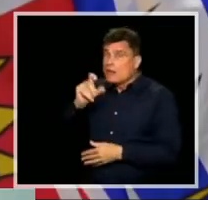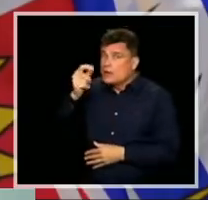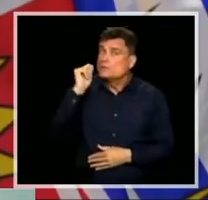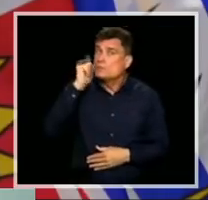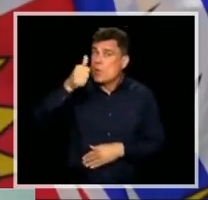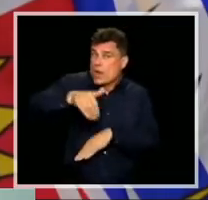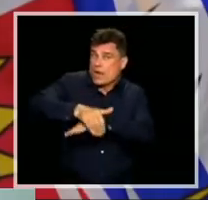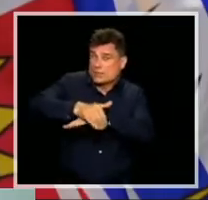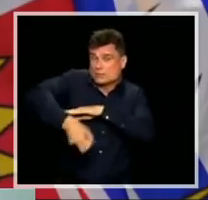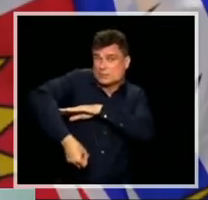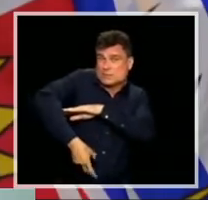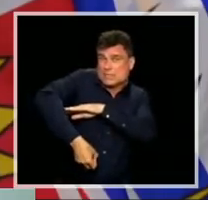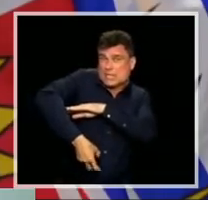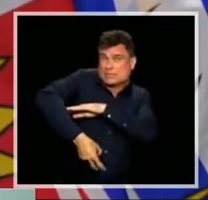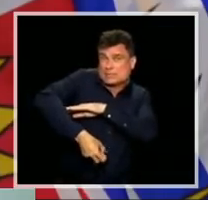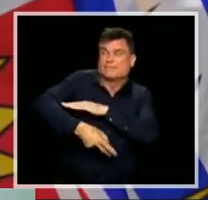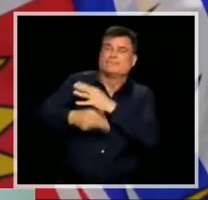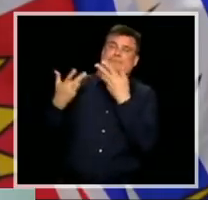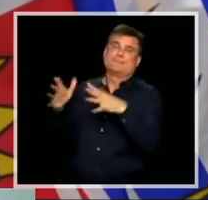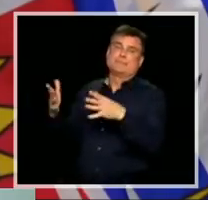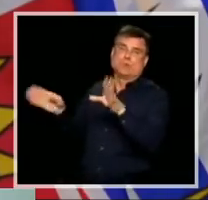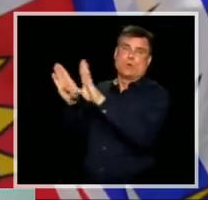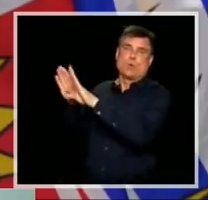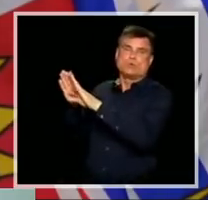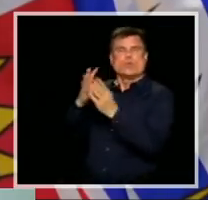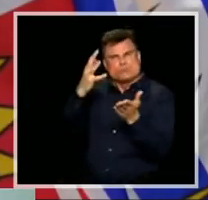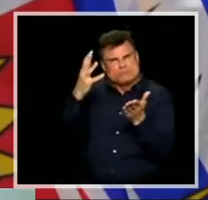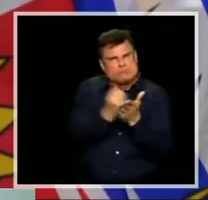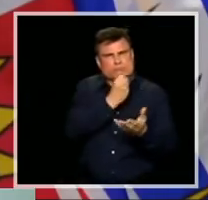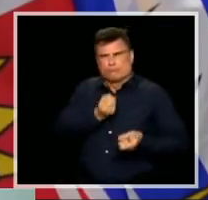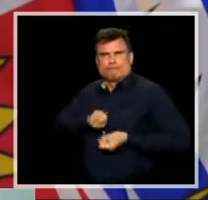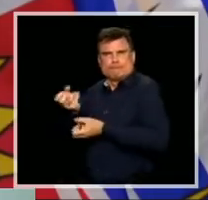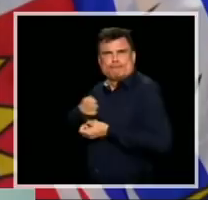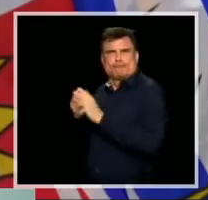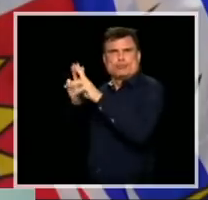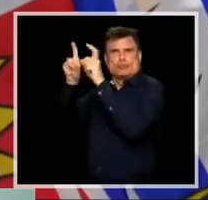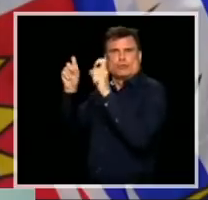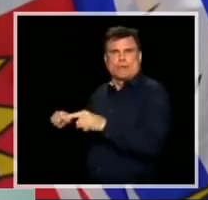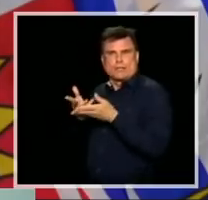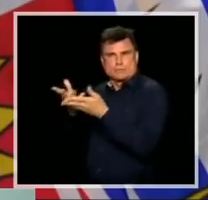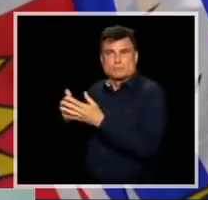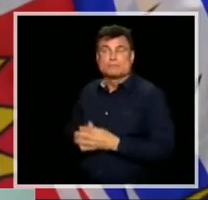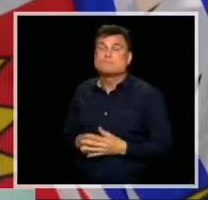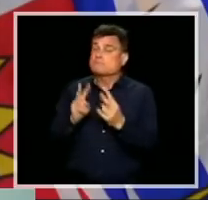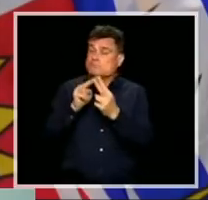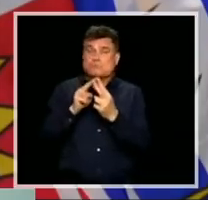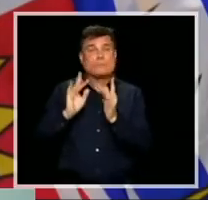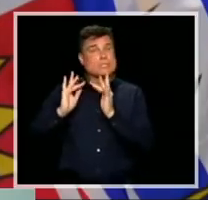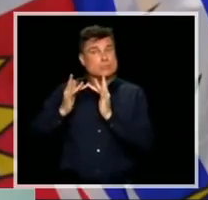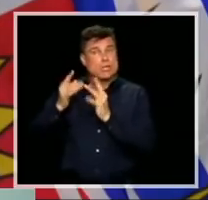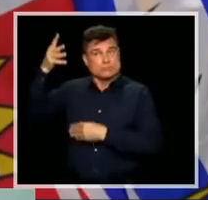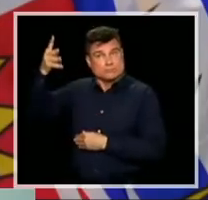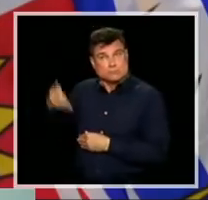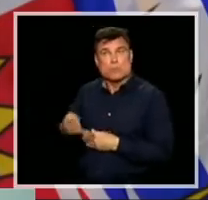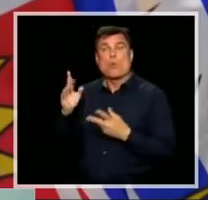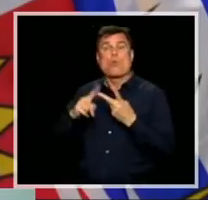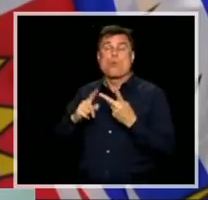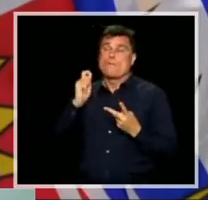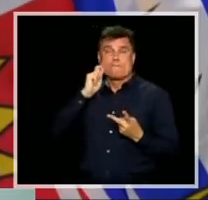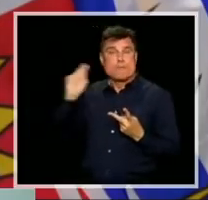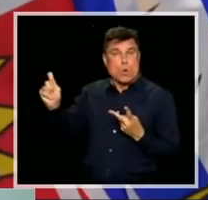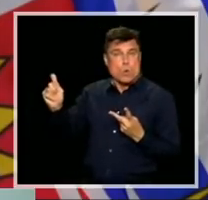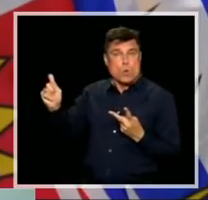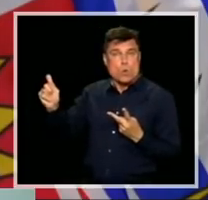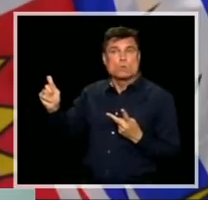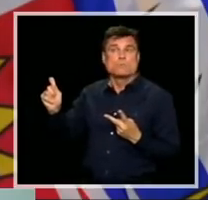we are reopening schools because we believe it is safe to do so. We've learned a lot about COVID-19, where the